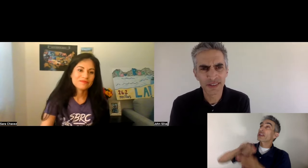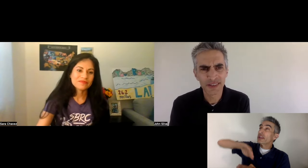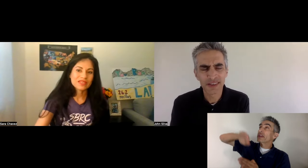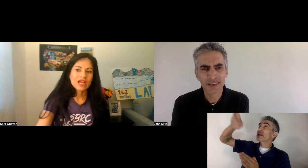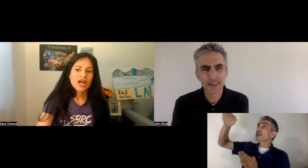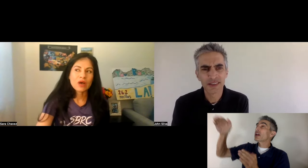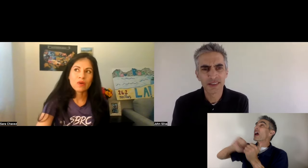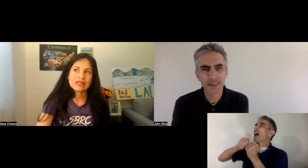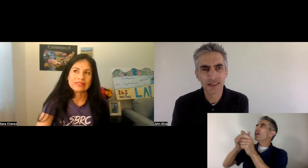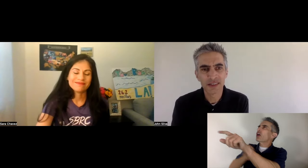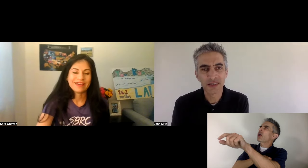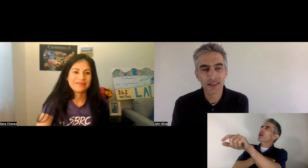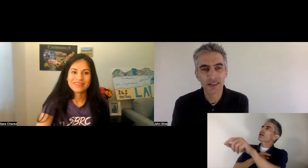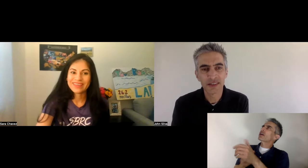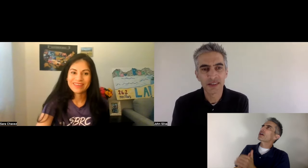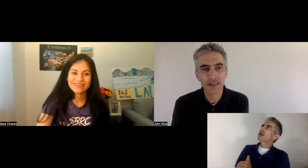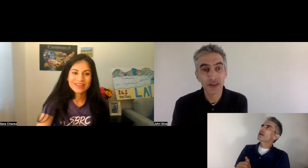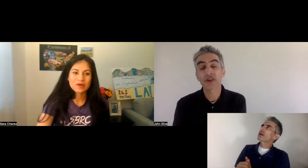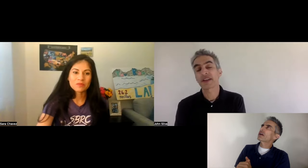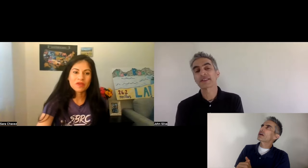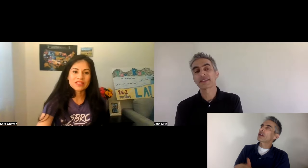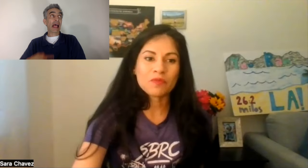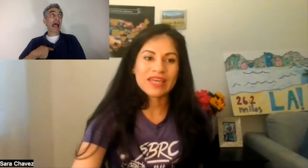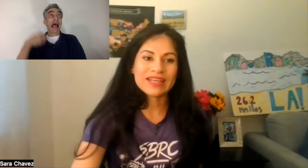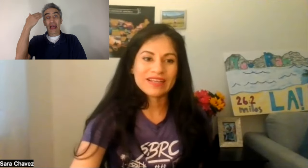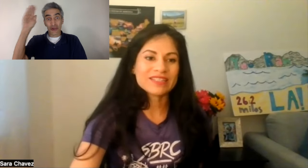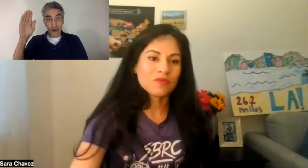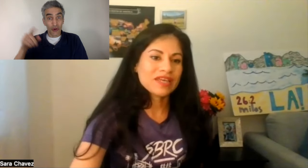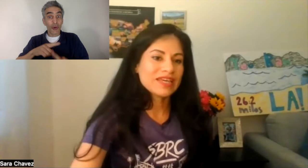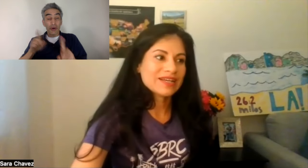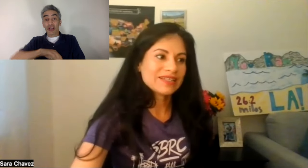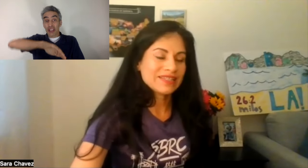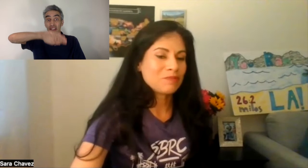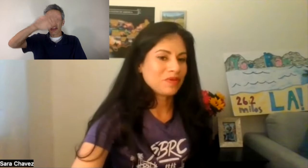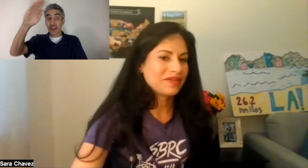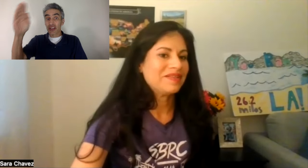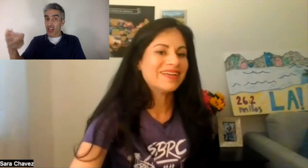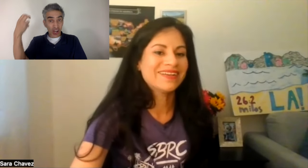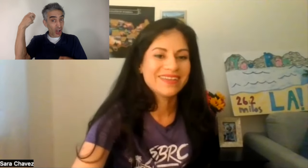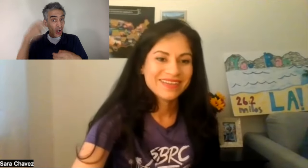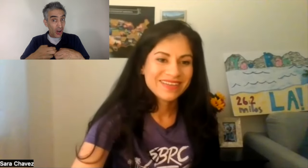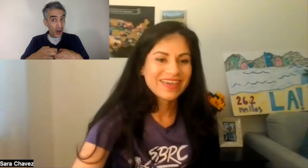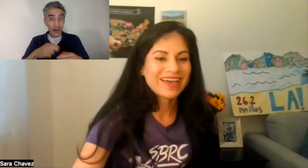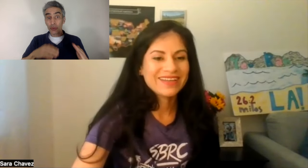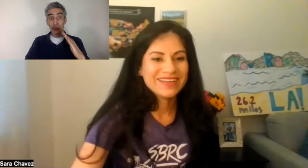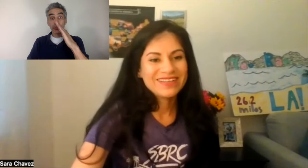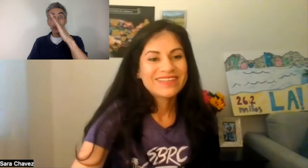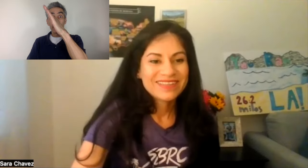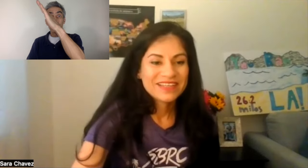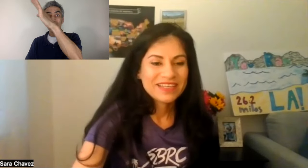hill? I don't really know. It's a pretty steep hill. Wow.